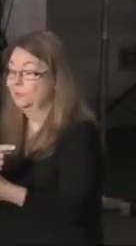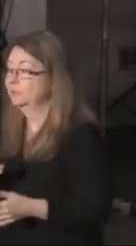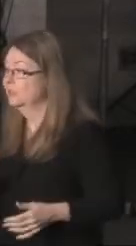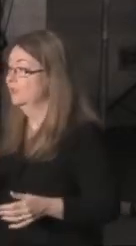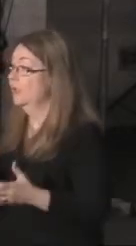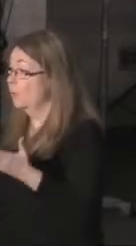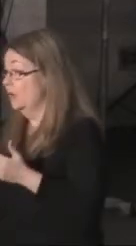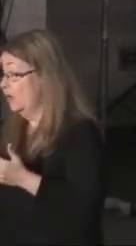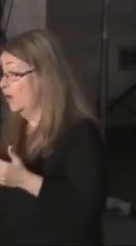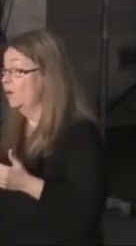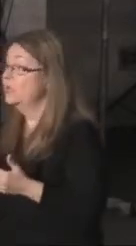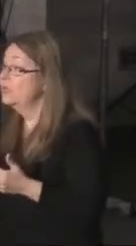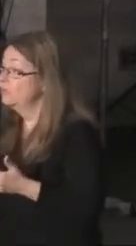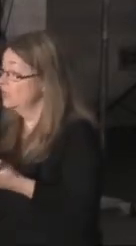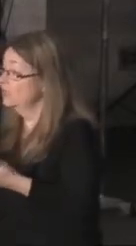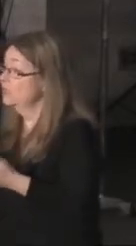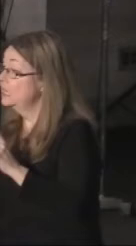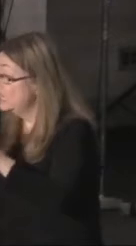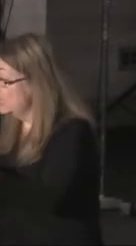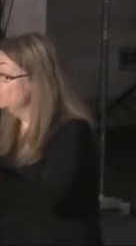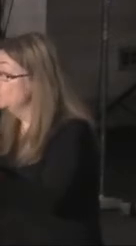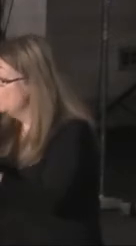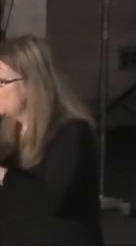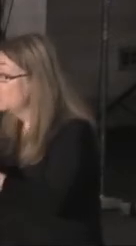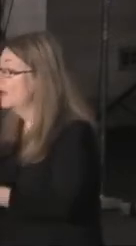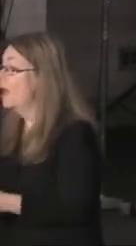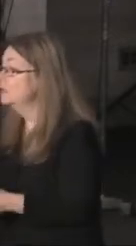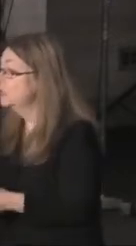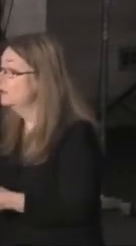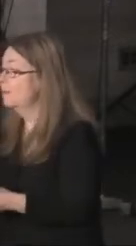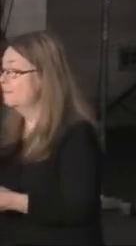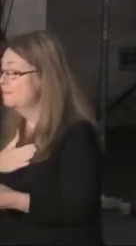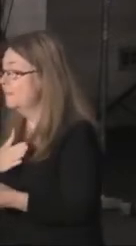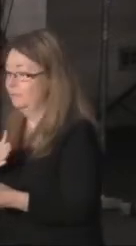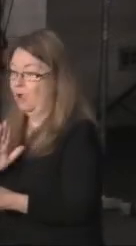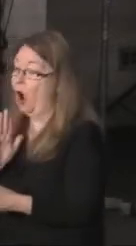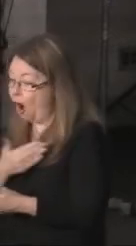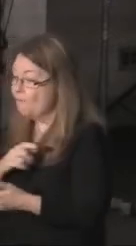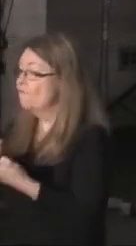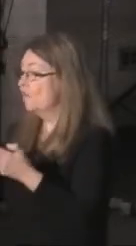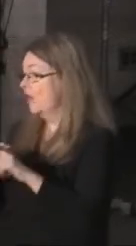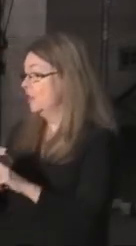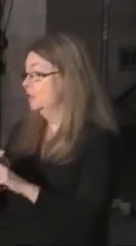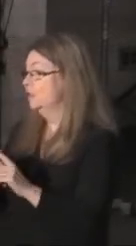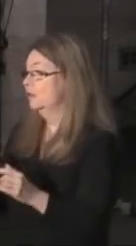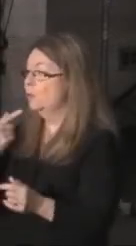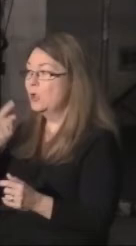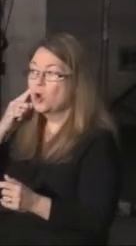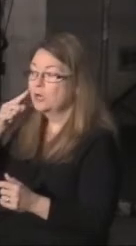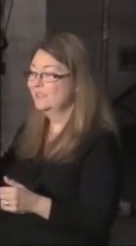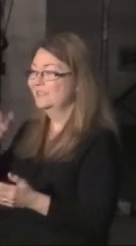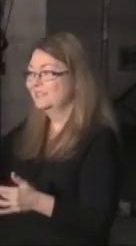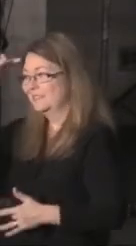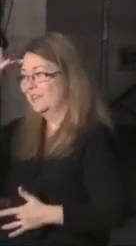know, how's our gift doing? How are you doing, Paul? How's your work going? But how is our dear friend? We heard that he was sick.